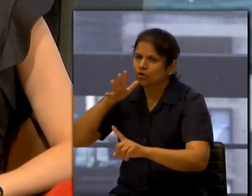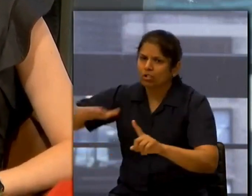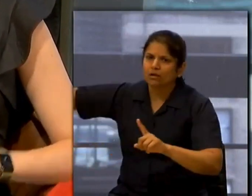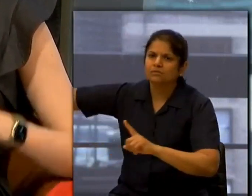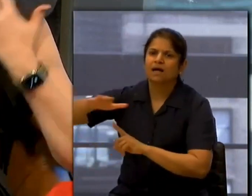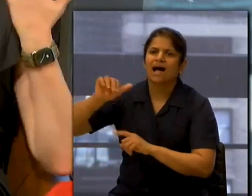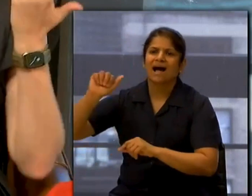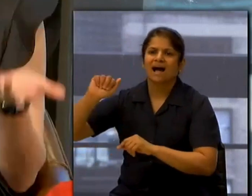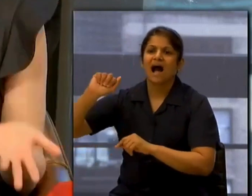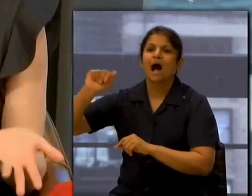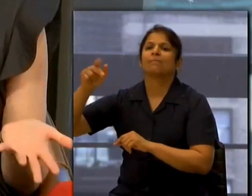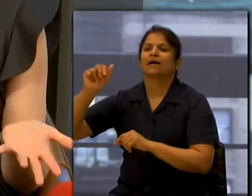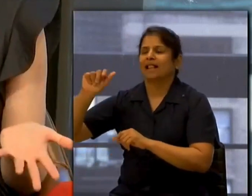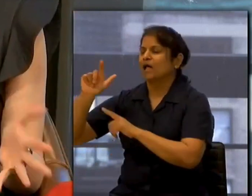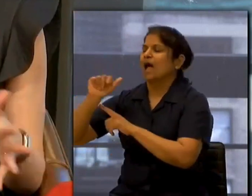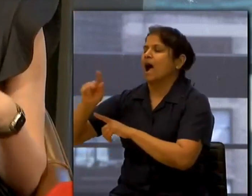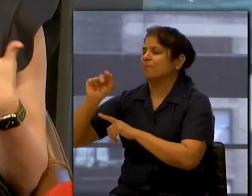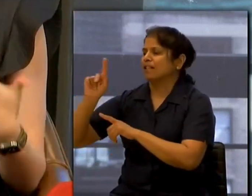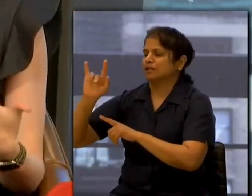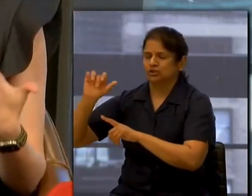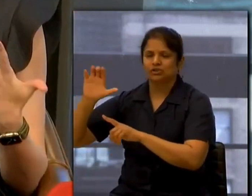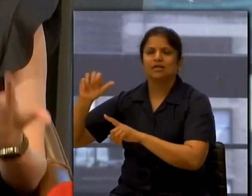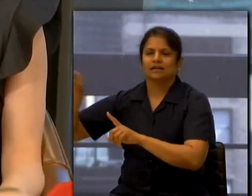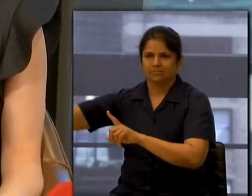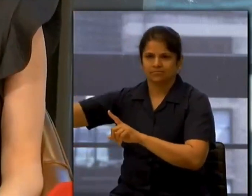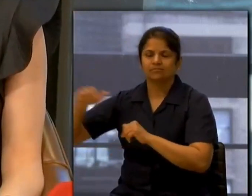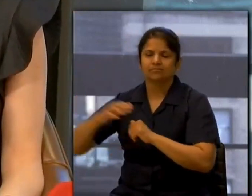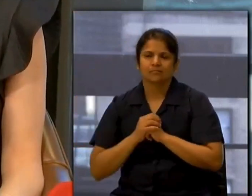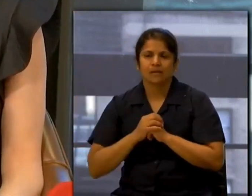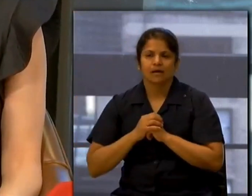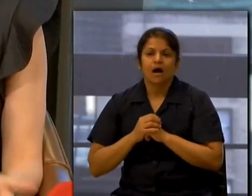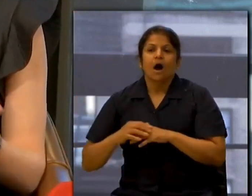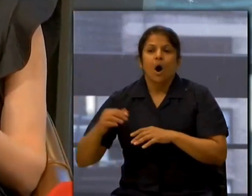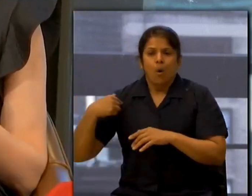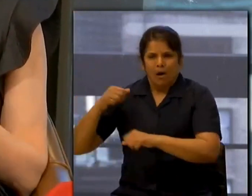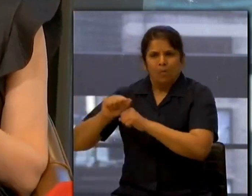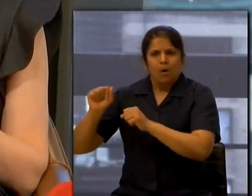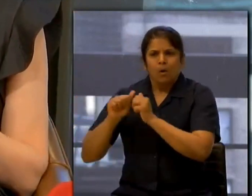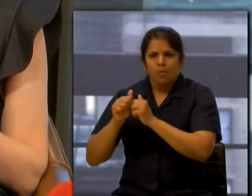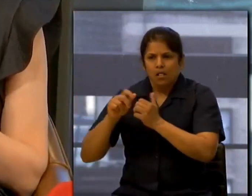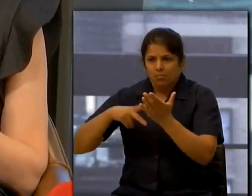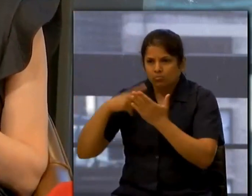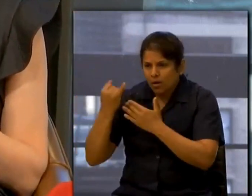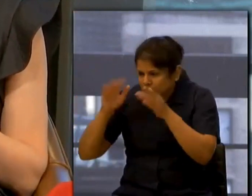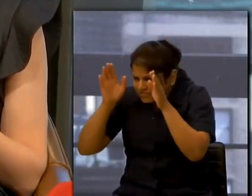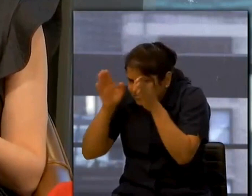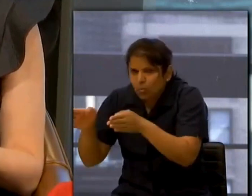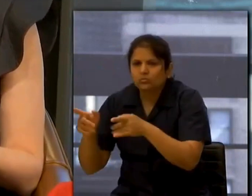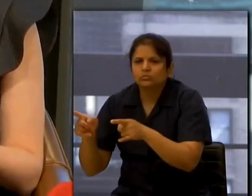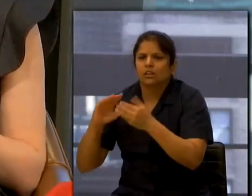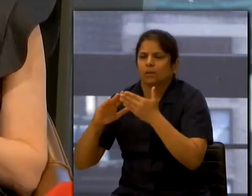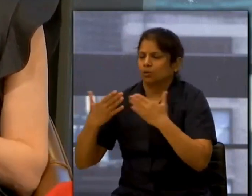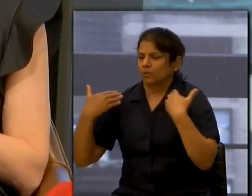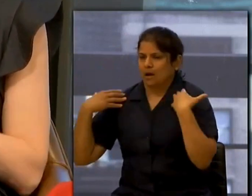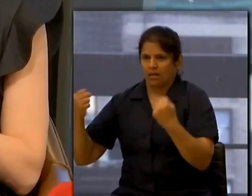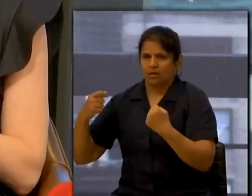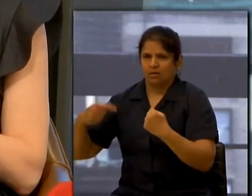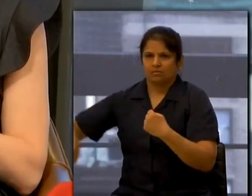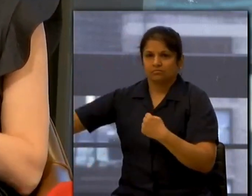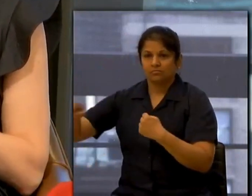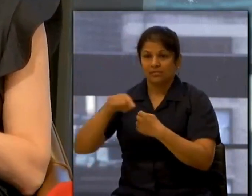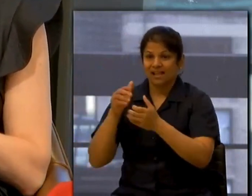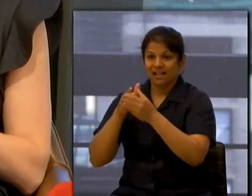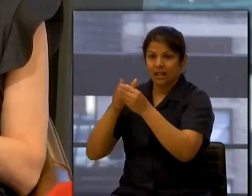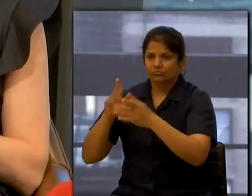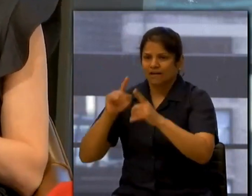Robert Wood Johnson Foundation funded project focused on community health. And this group of local leaders was really focused on healthy eating